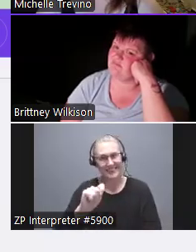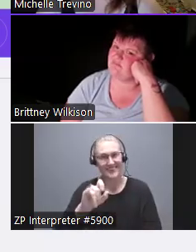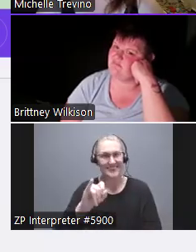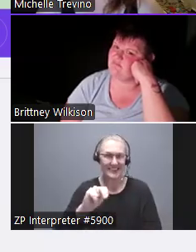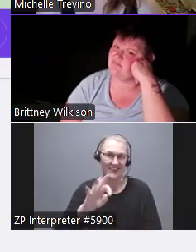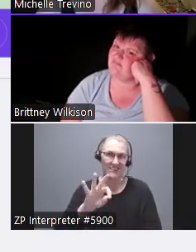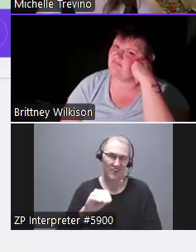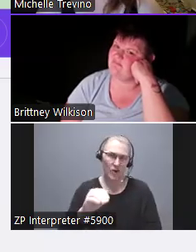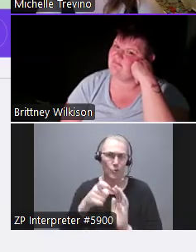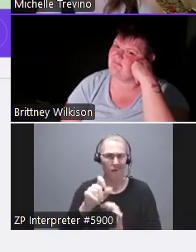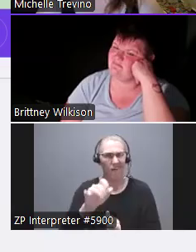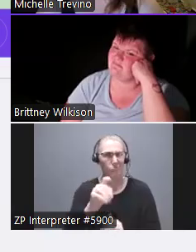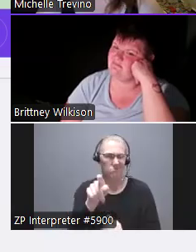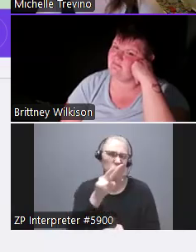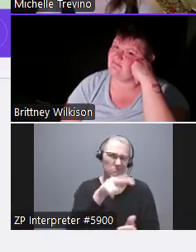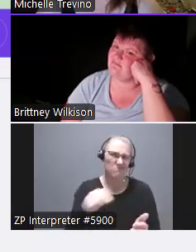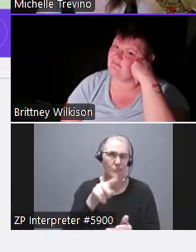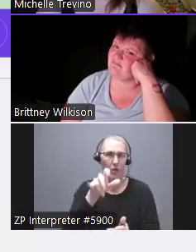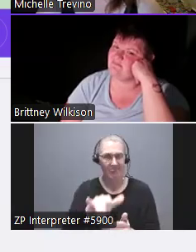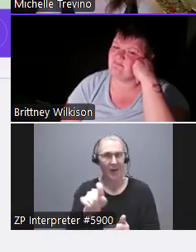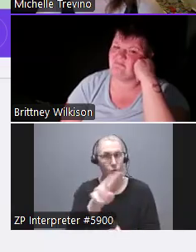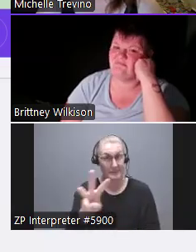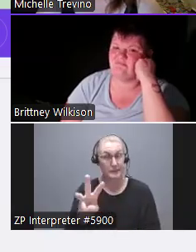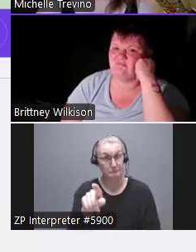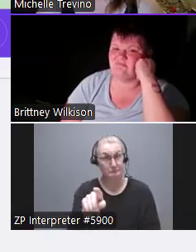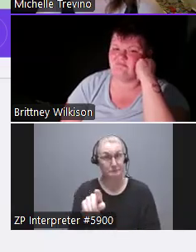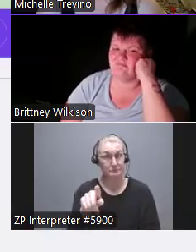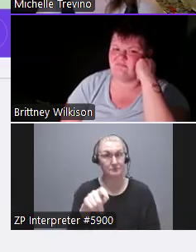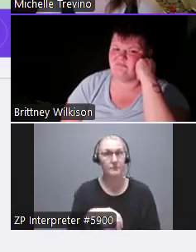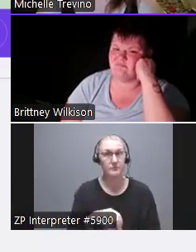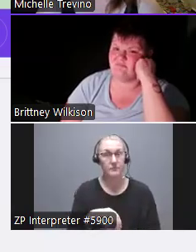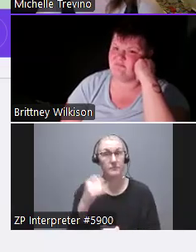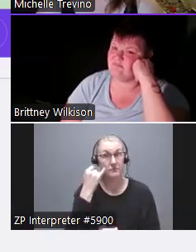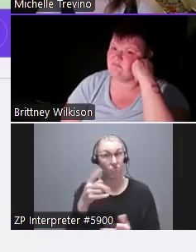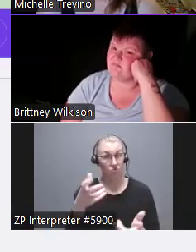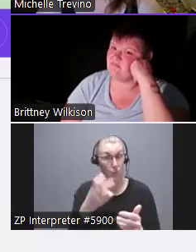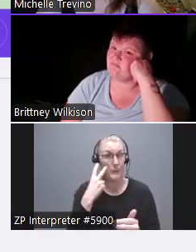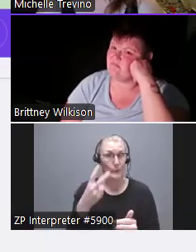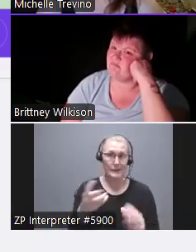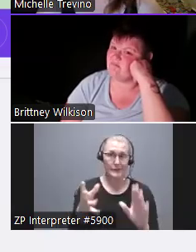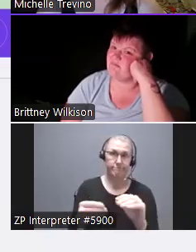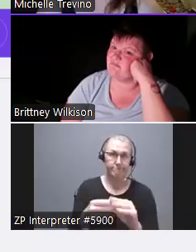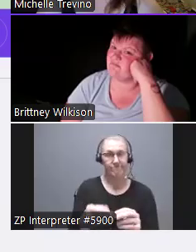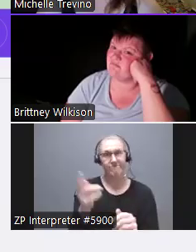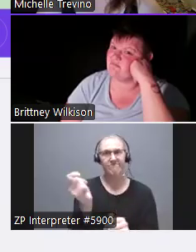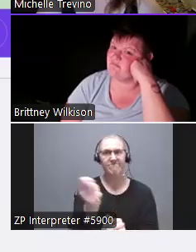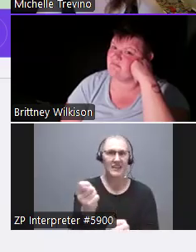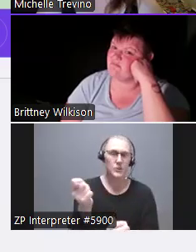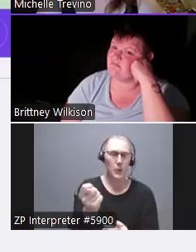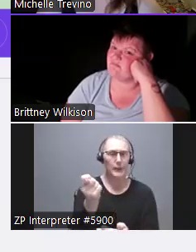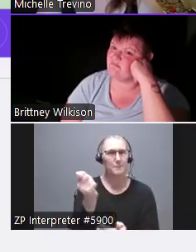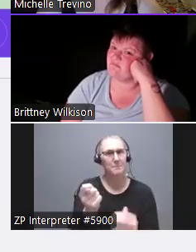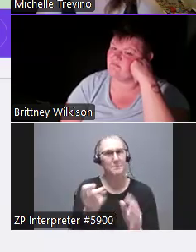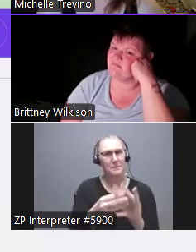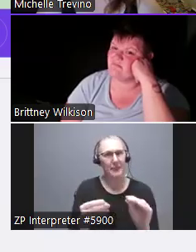www.thisisitinfo.com. If you want to see testimonies, read testimonies, look